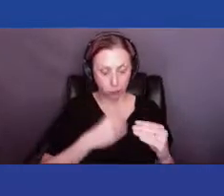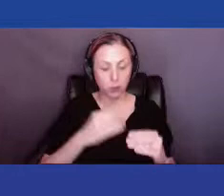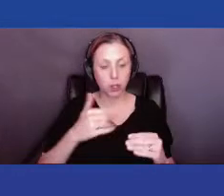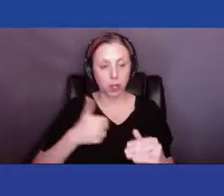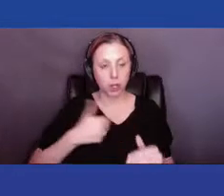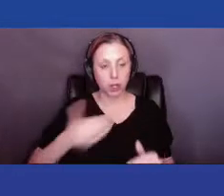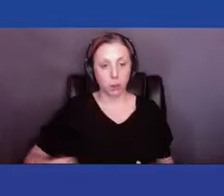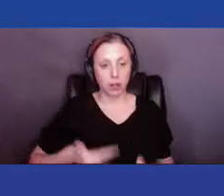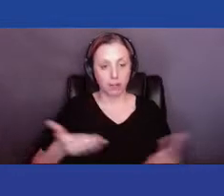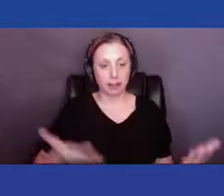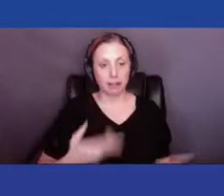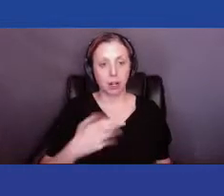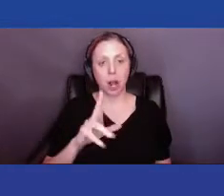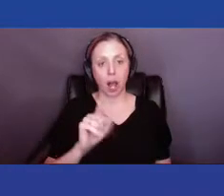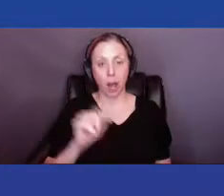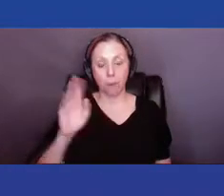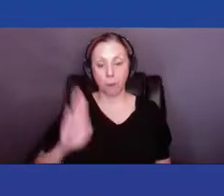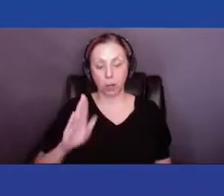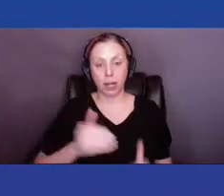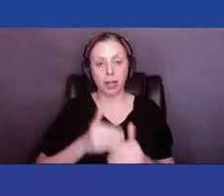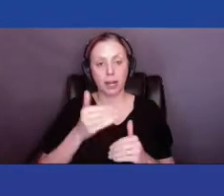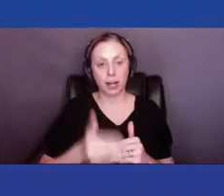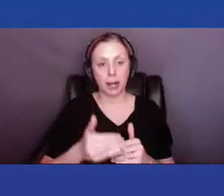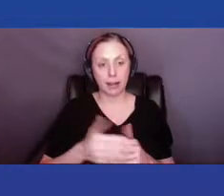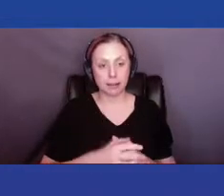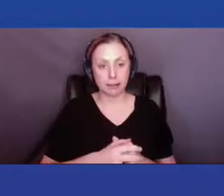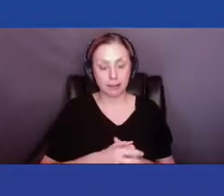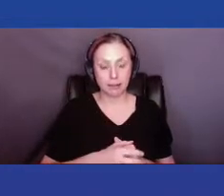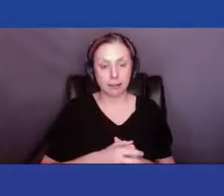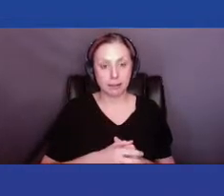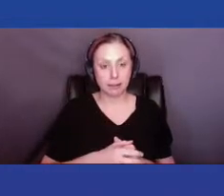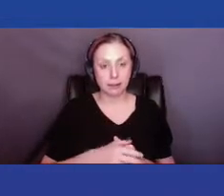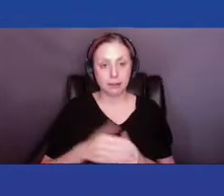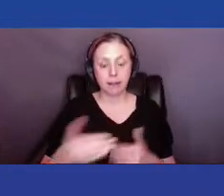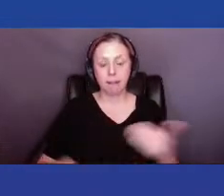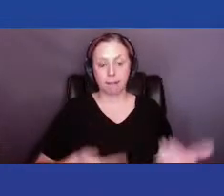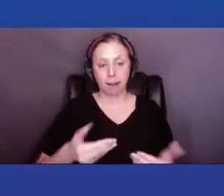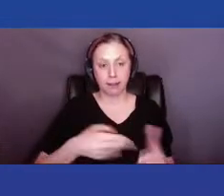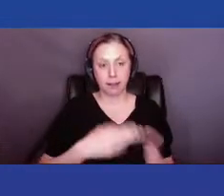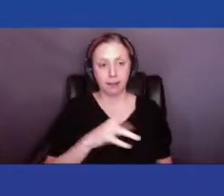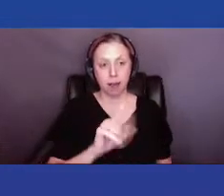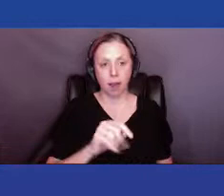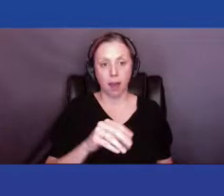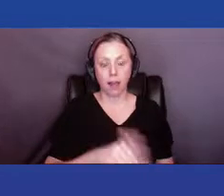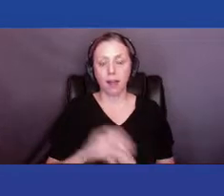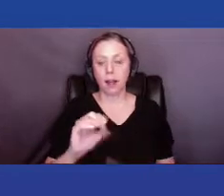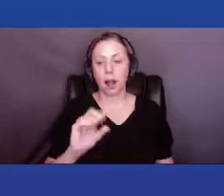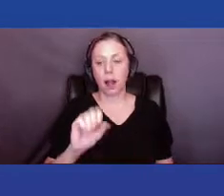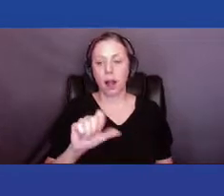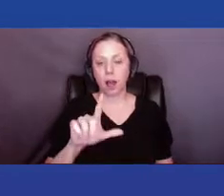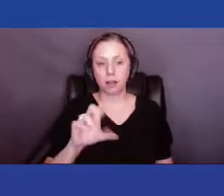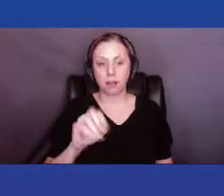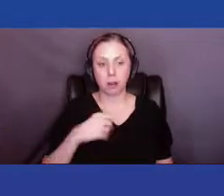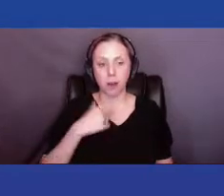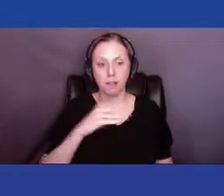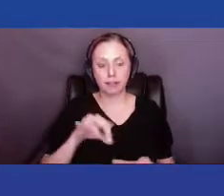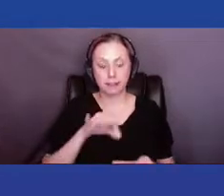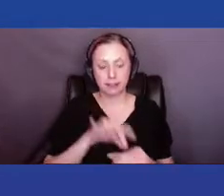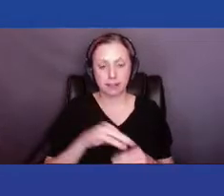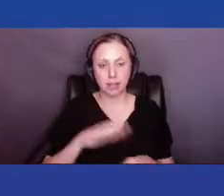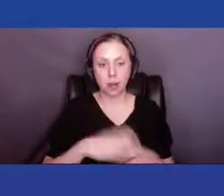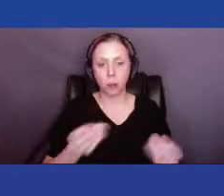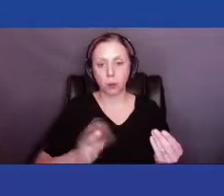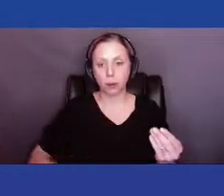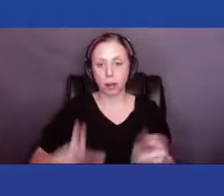hut in Brooklyn. Next slide. Guests at the hut in Oslo, having tea on the ground, sitting on the